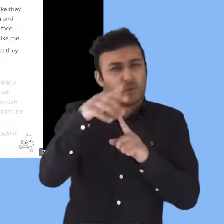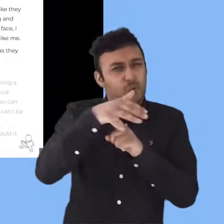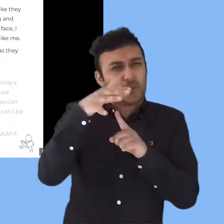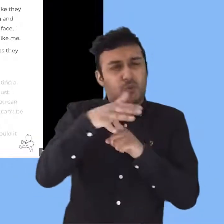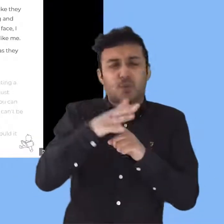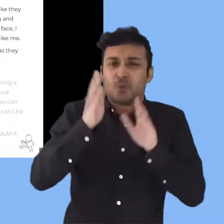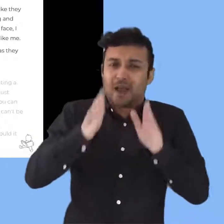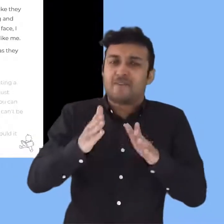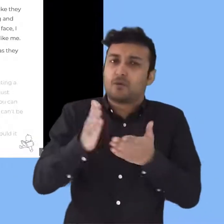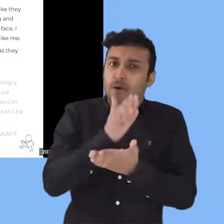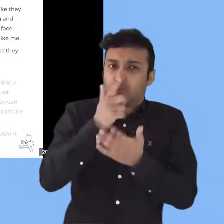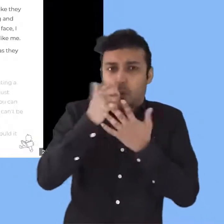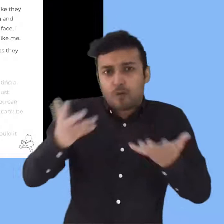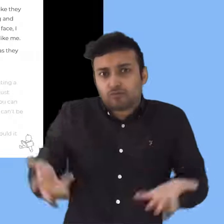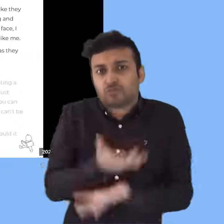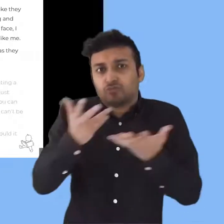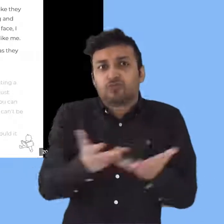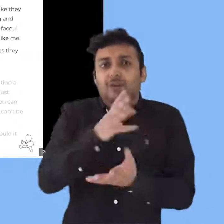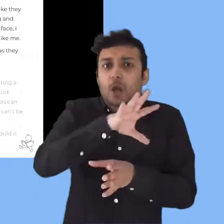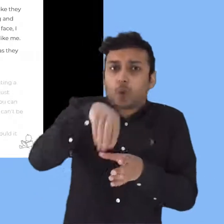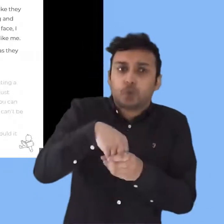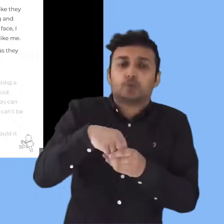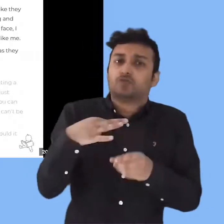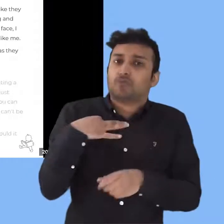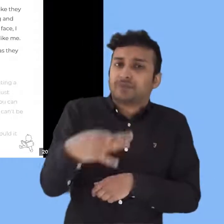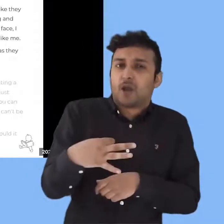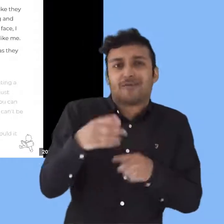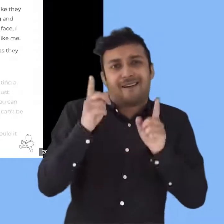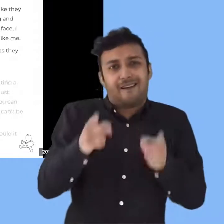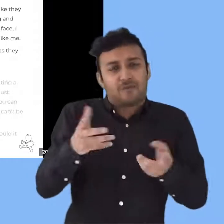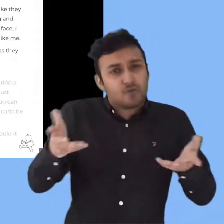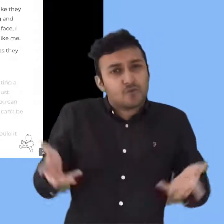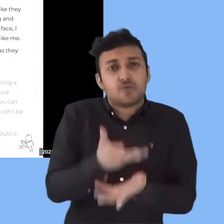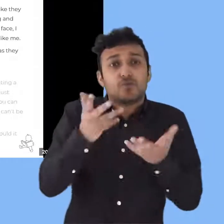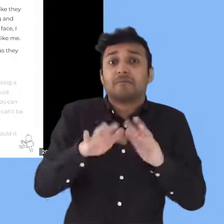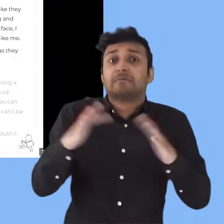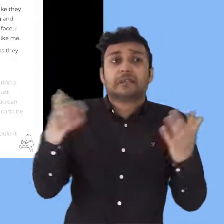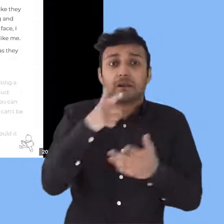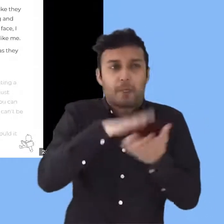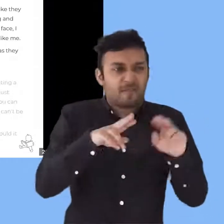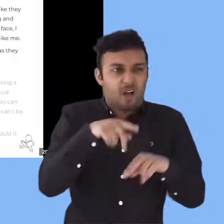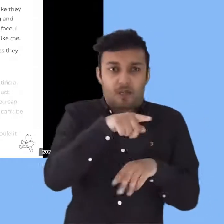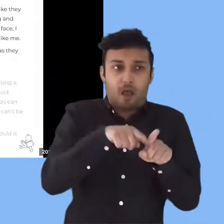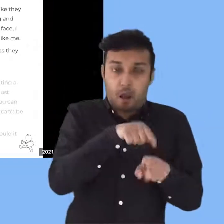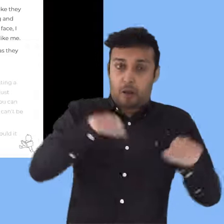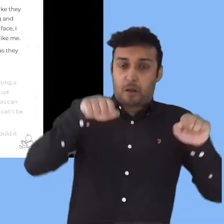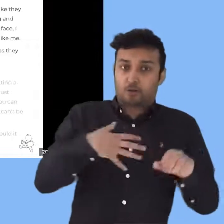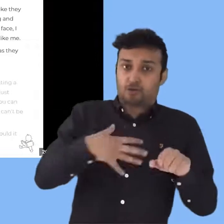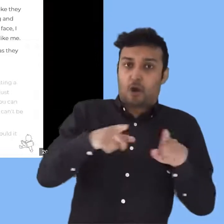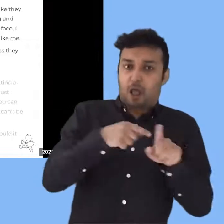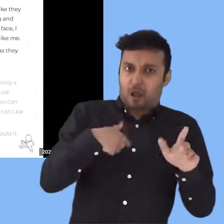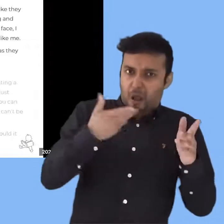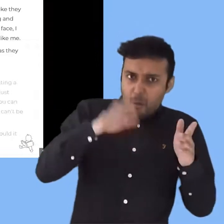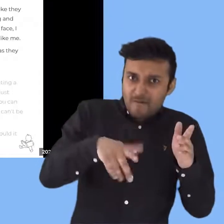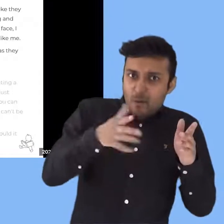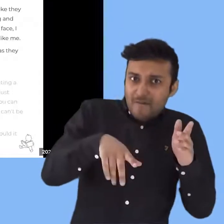promoting inclusion and representation as much as possible. Otherwise parents are, you know, where have you come from? Where have you been hiding away? It's